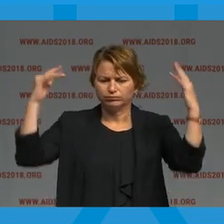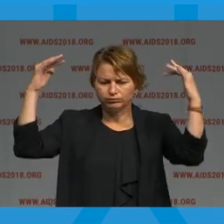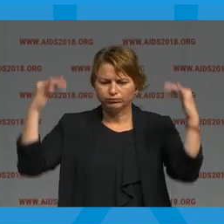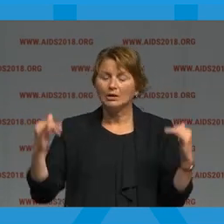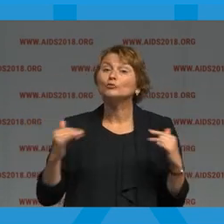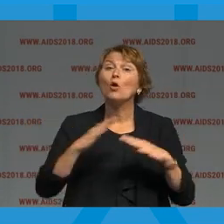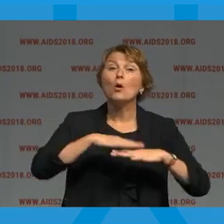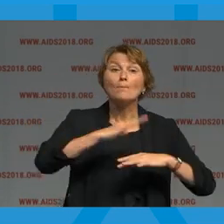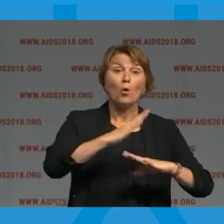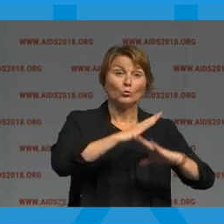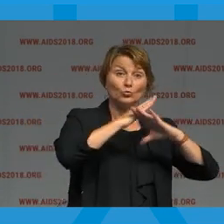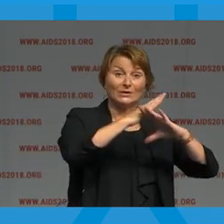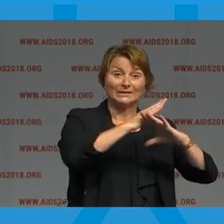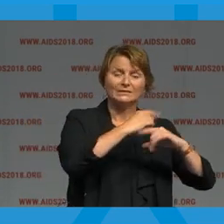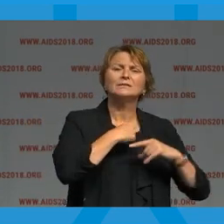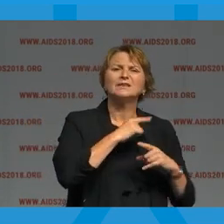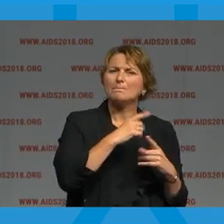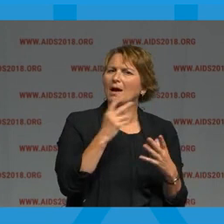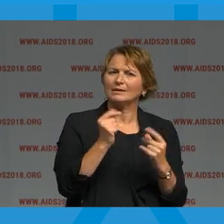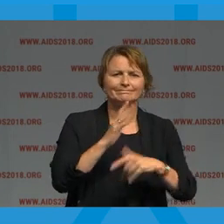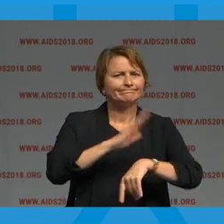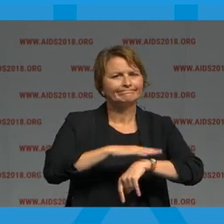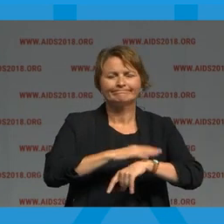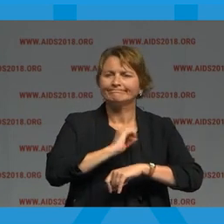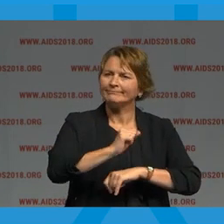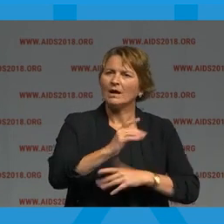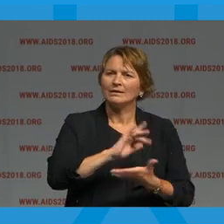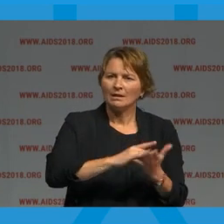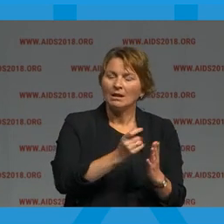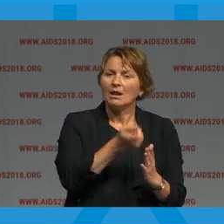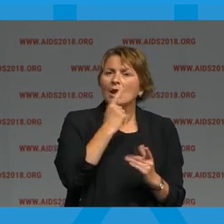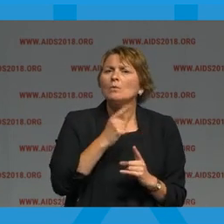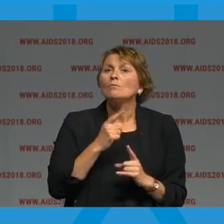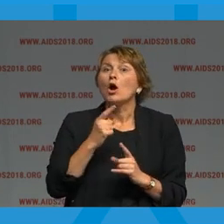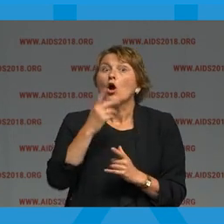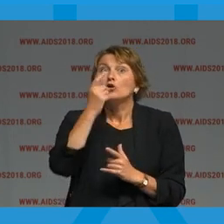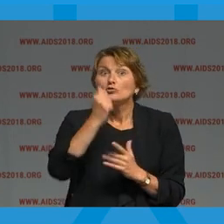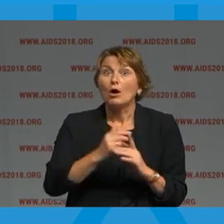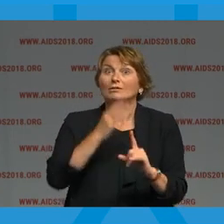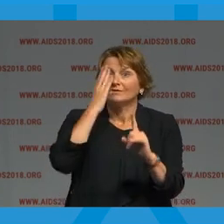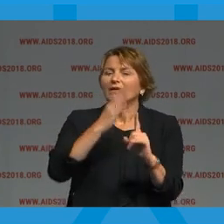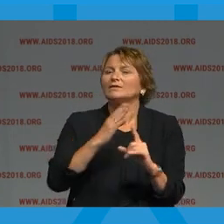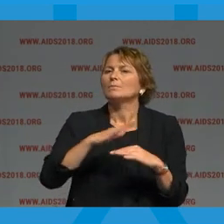of resistance, the higher the urgency to do the switch, because cost effectiveness will be higher.